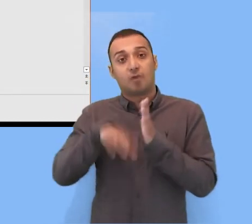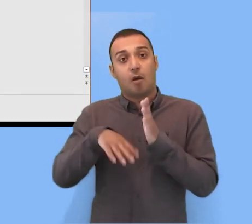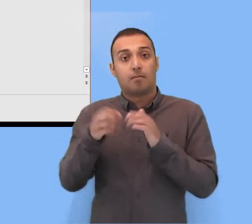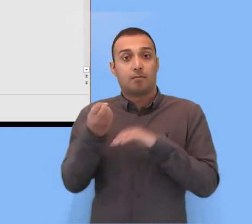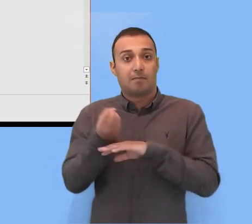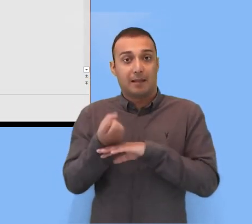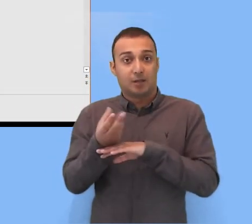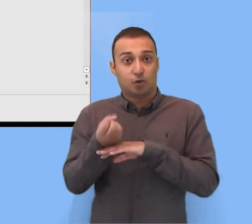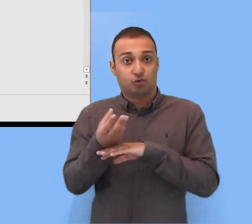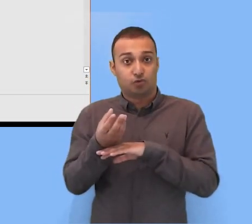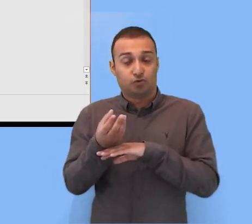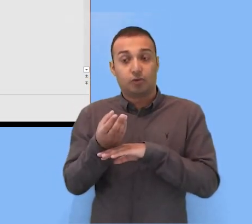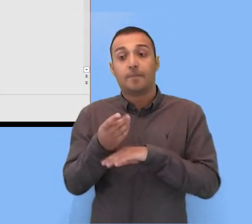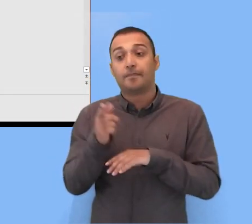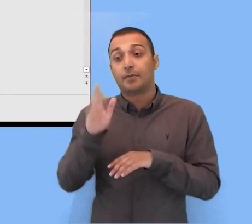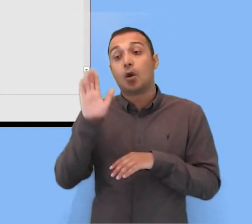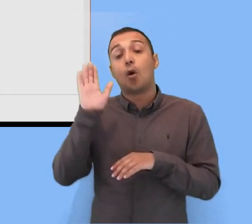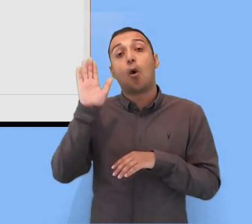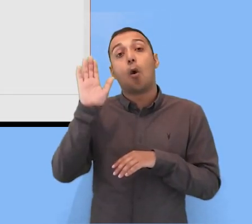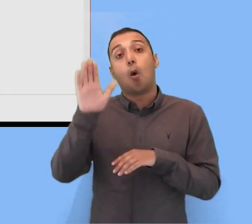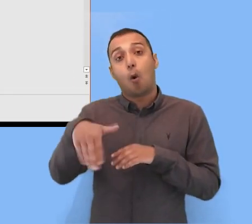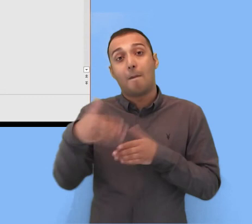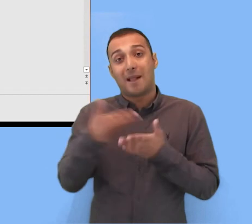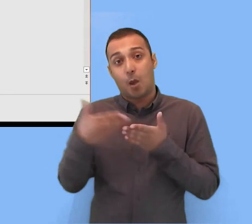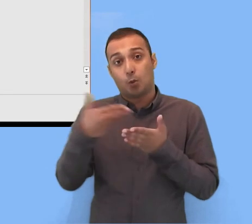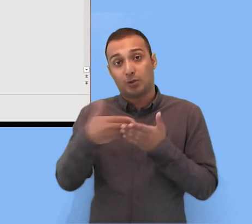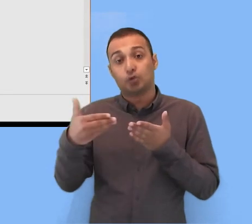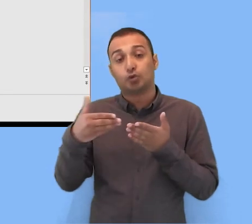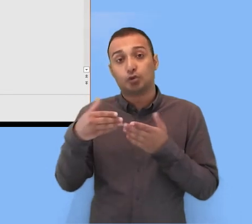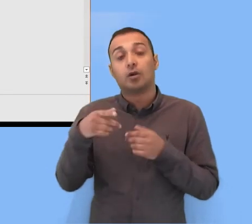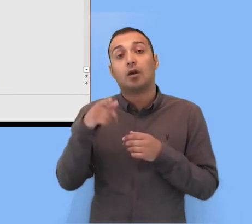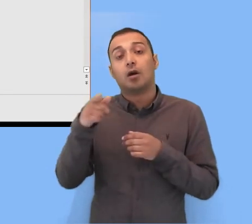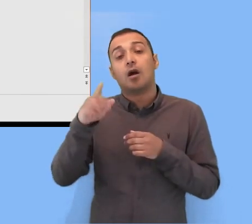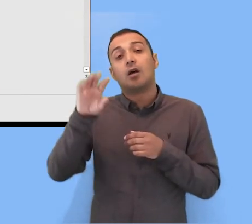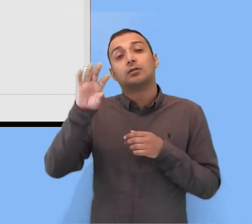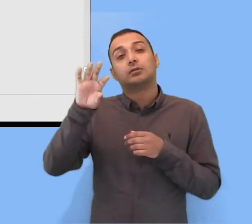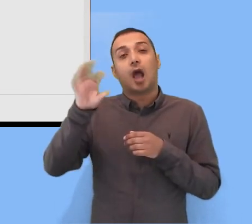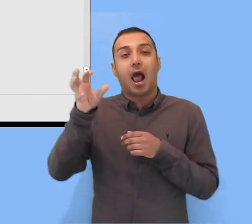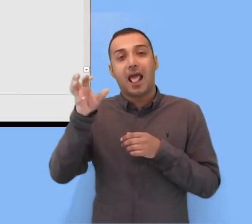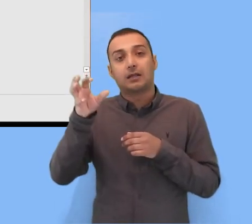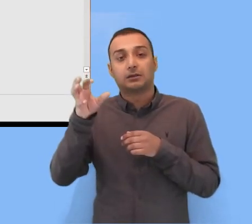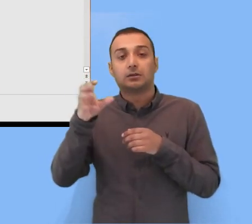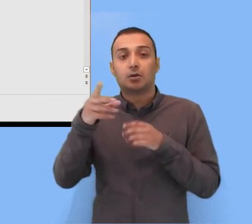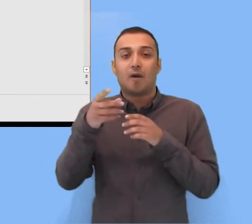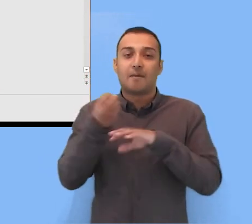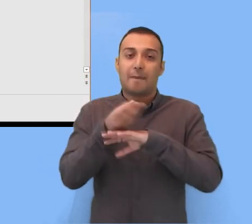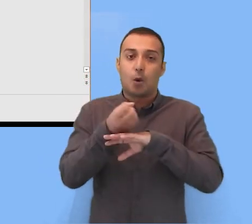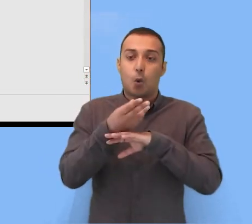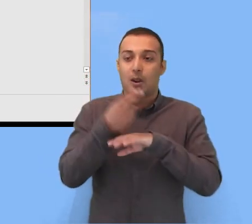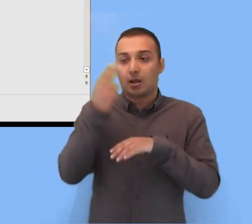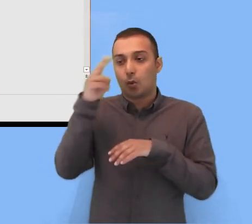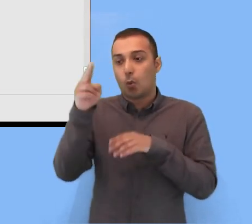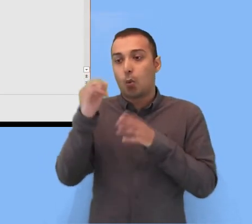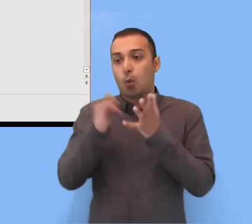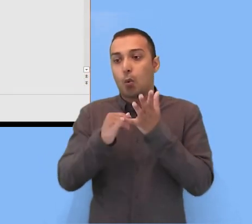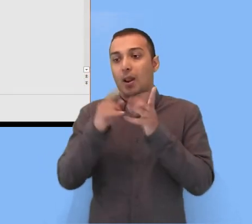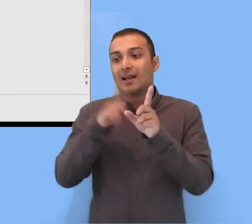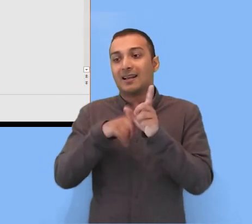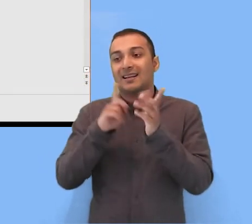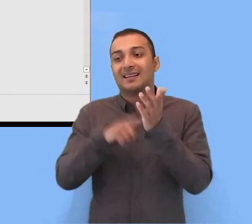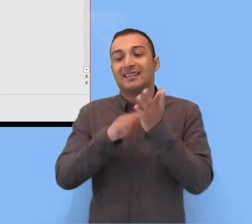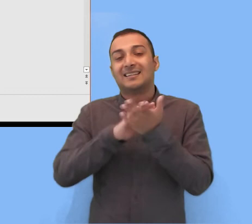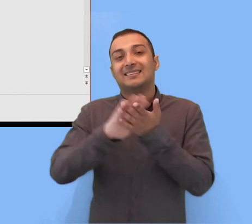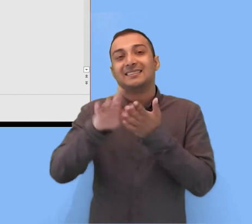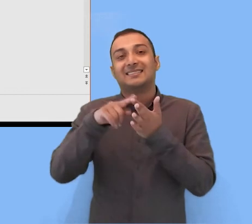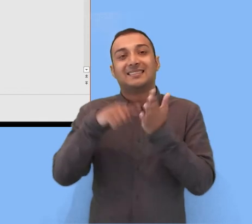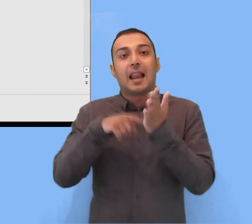Bangladesh. The home language they speak is a dialect of Bangla, which is called Sylheti, and that's a particular district. You find